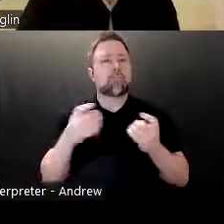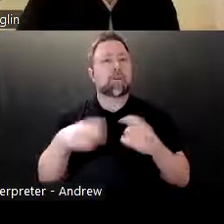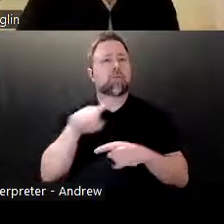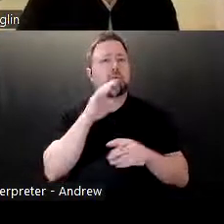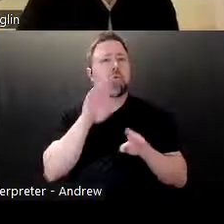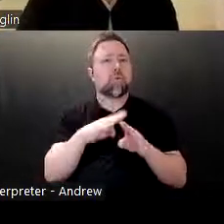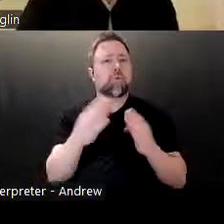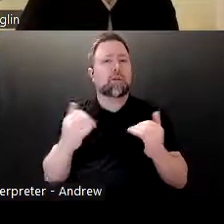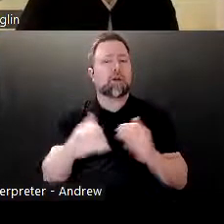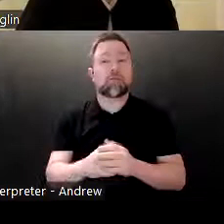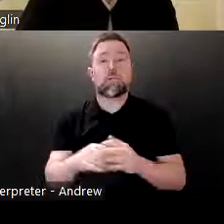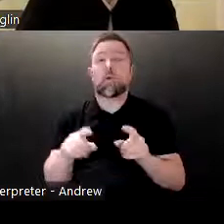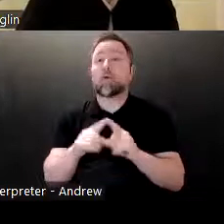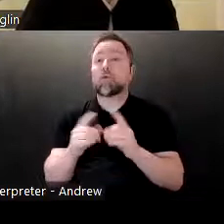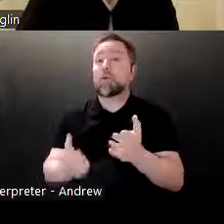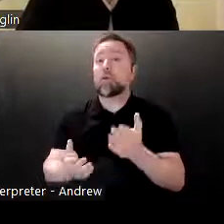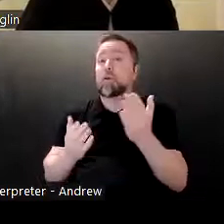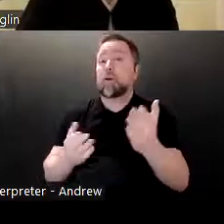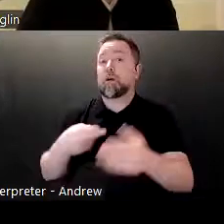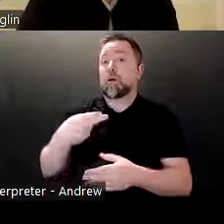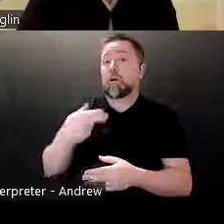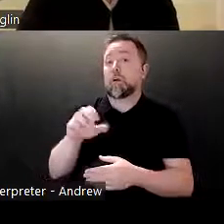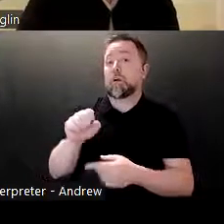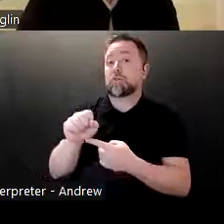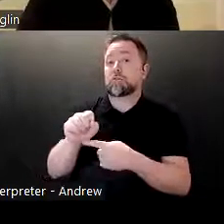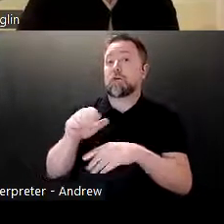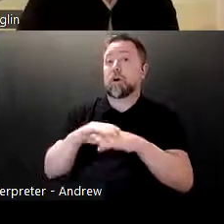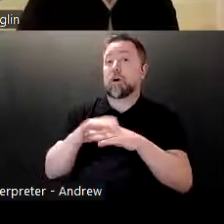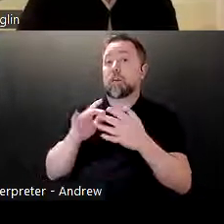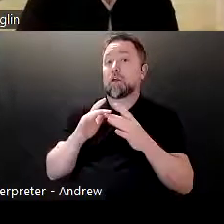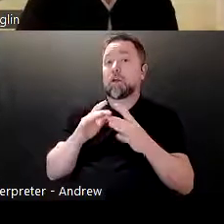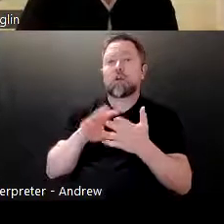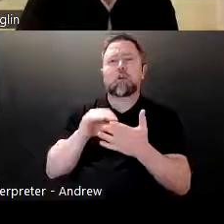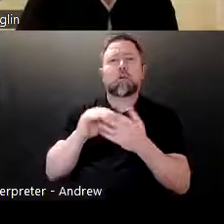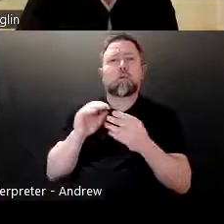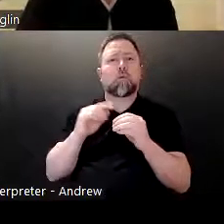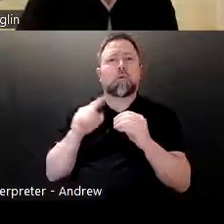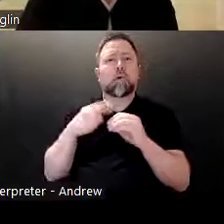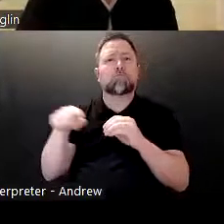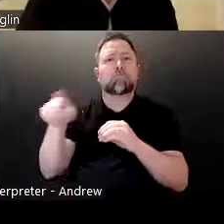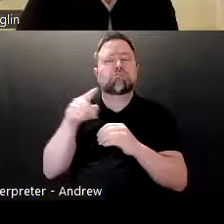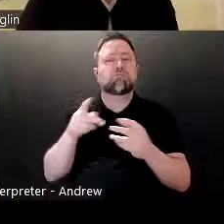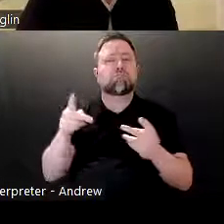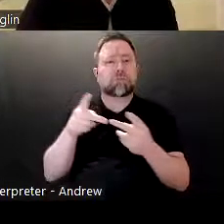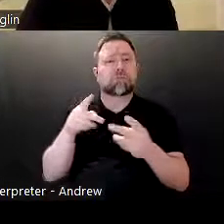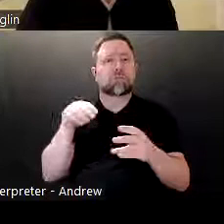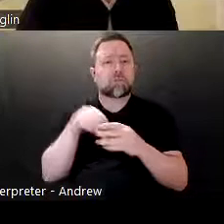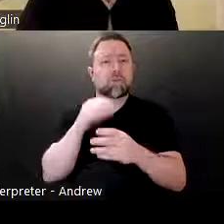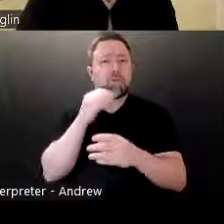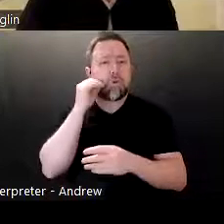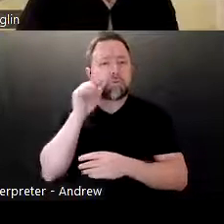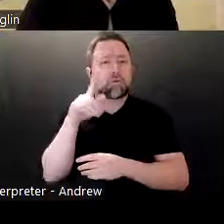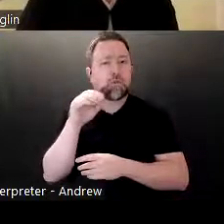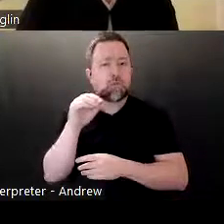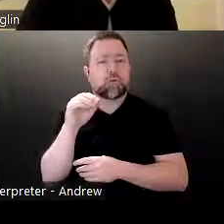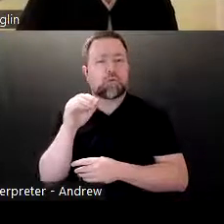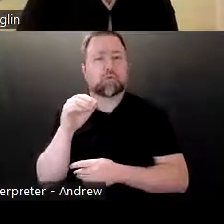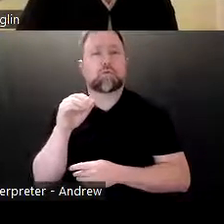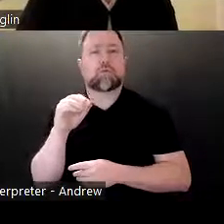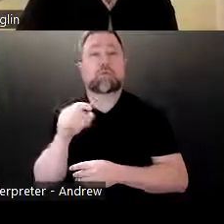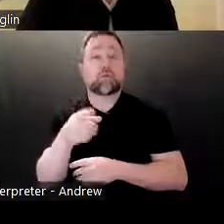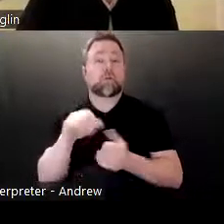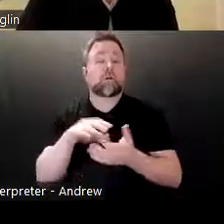I also highly recommend visiting HAHS online to learn more about these sites and many other homes and studios they support. You can